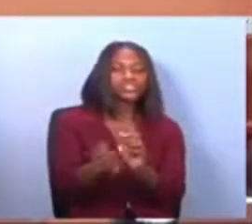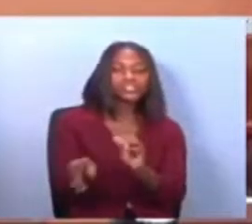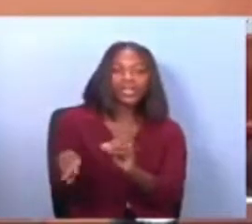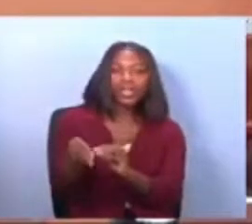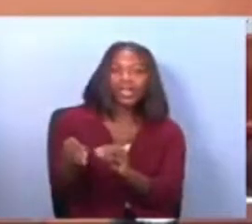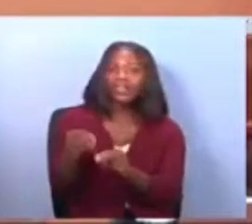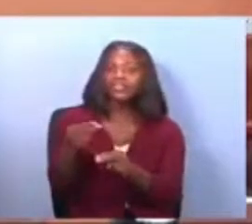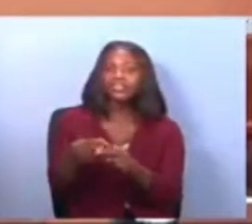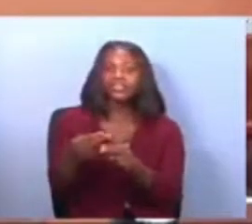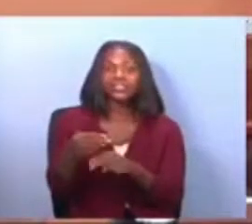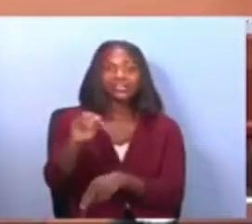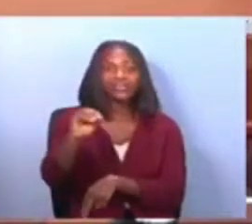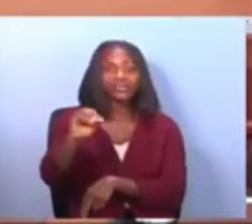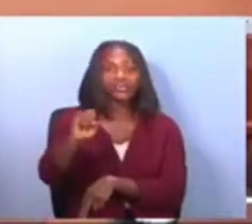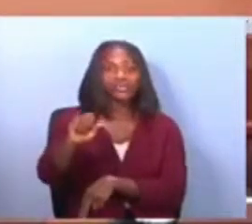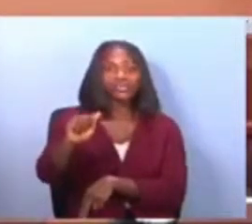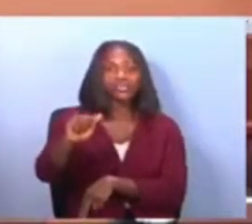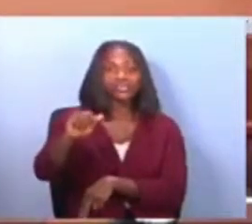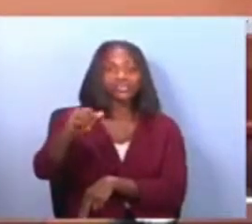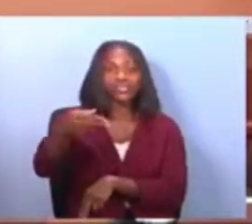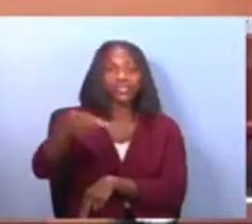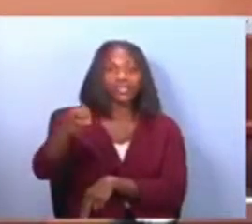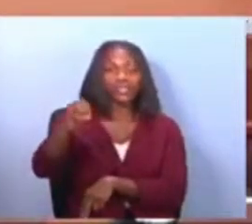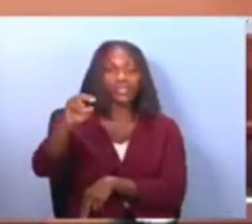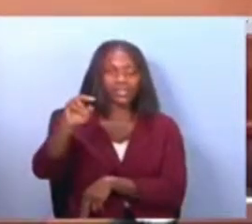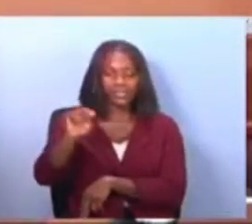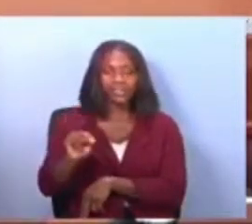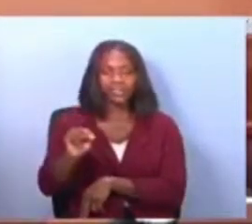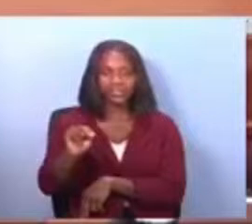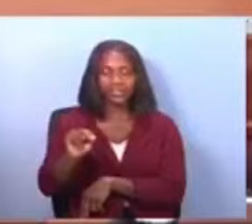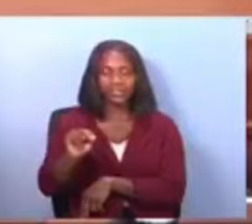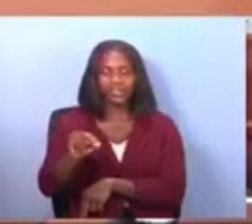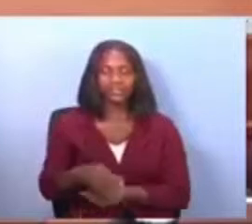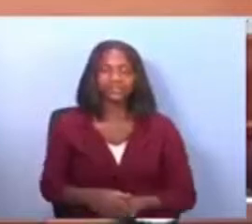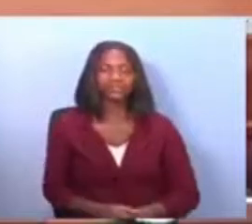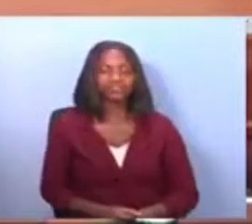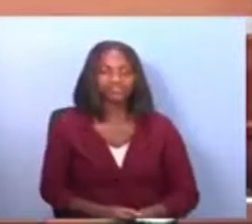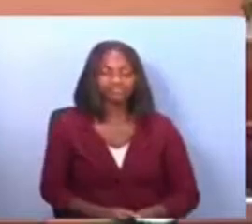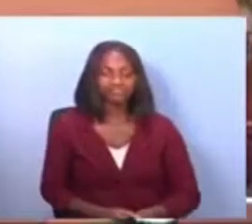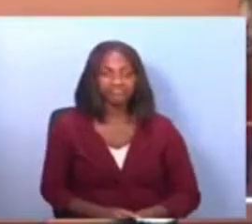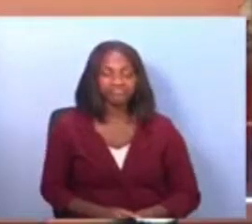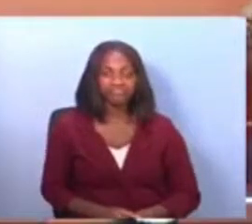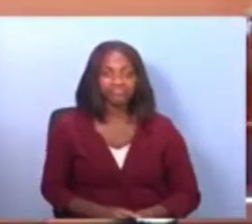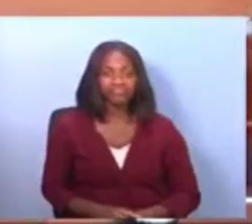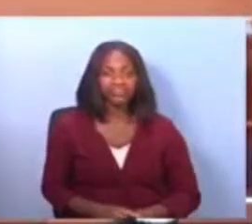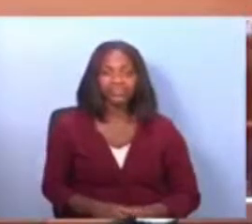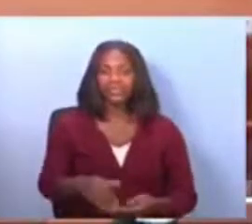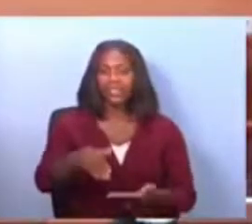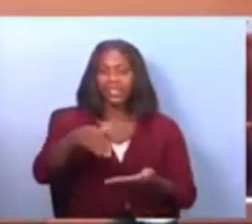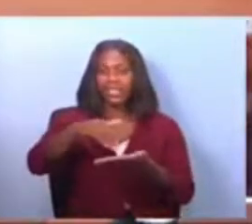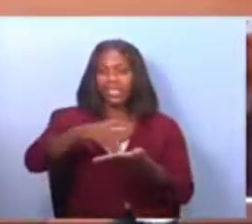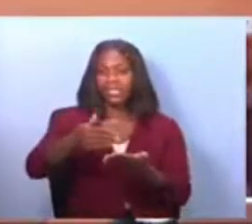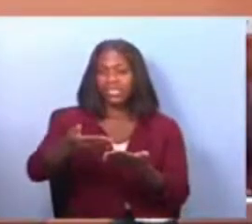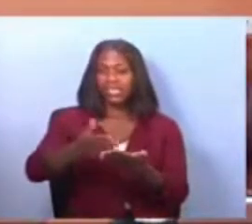then consequentially it should run through as it should. So we are proceeding further to page